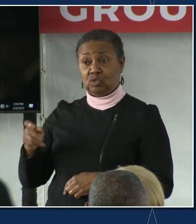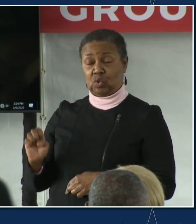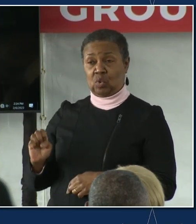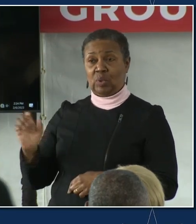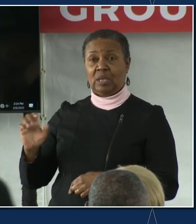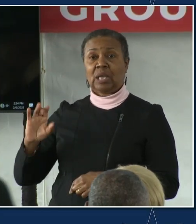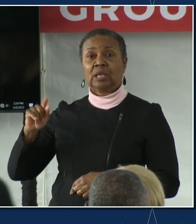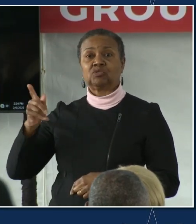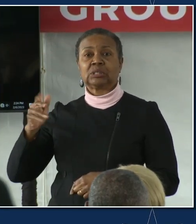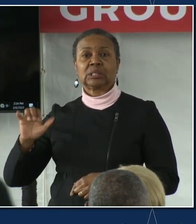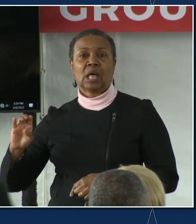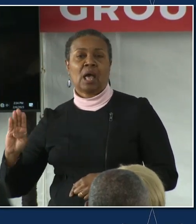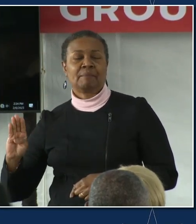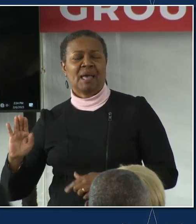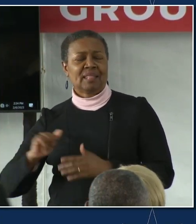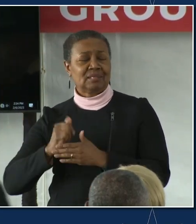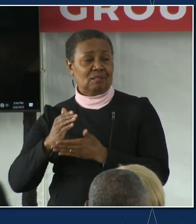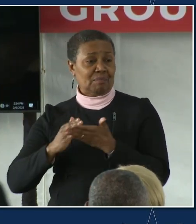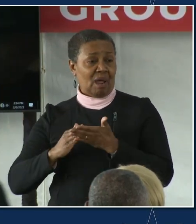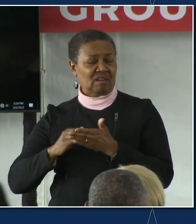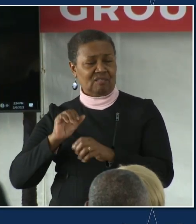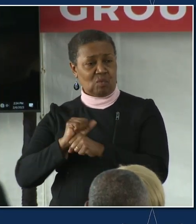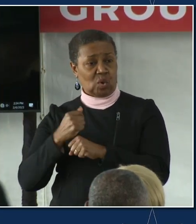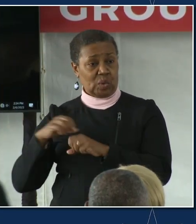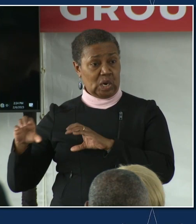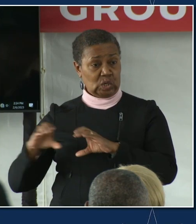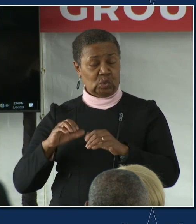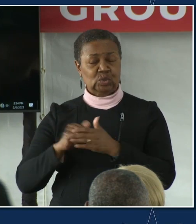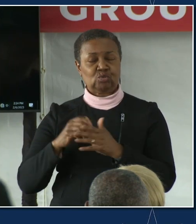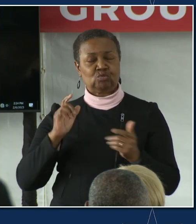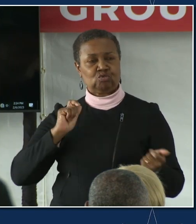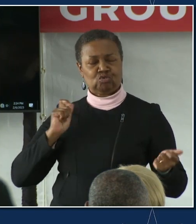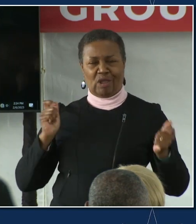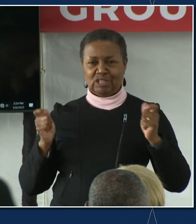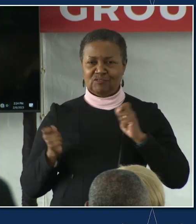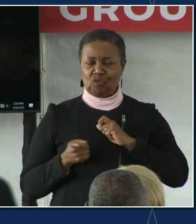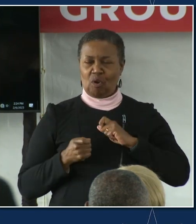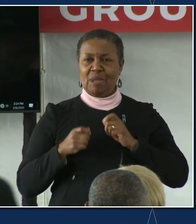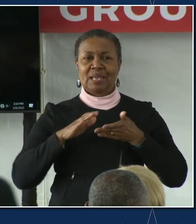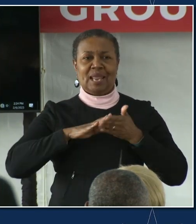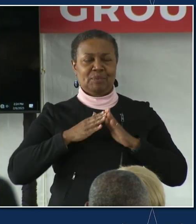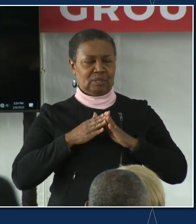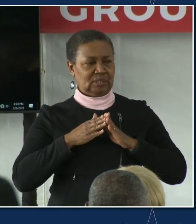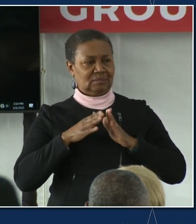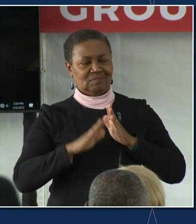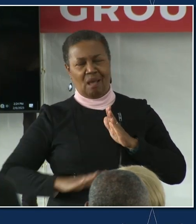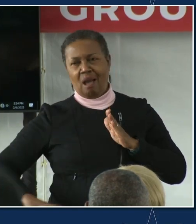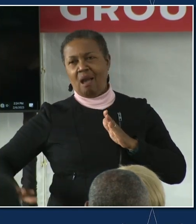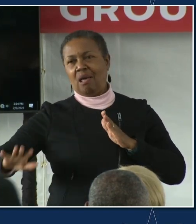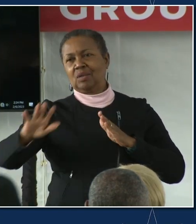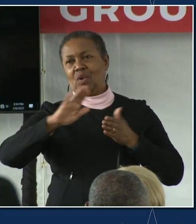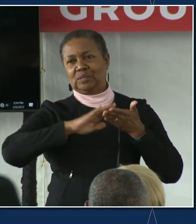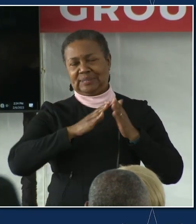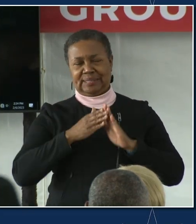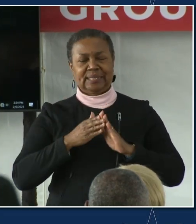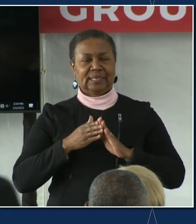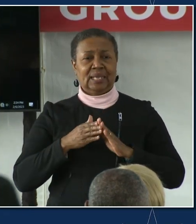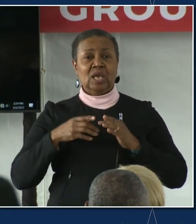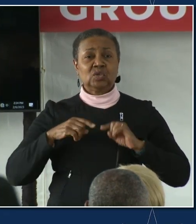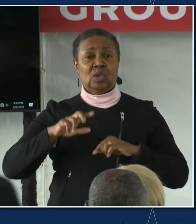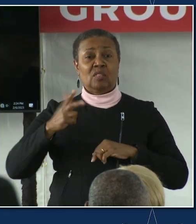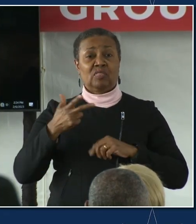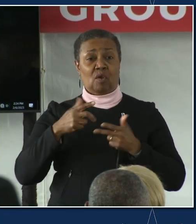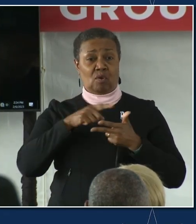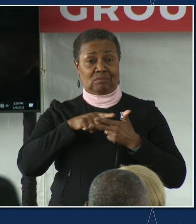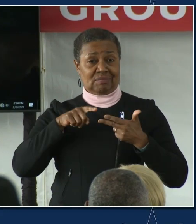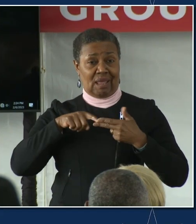Country Club, which is another part of the work that we're doing to transform neighborhoods all across the city. During the third